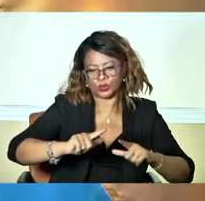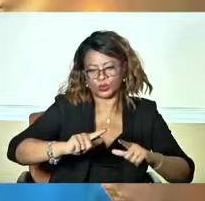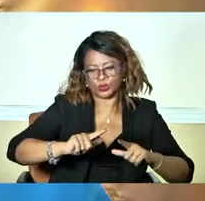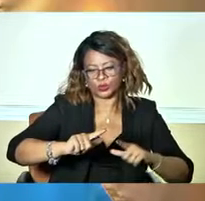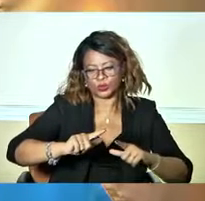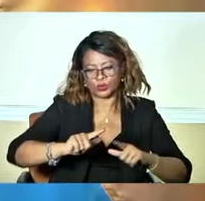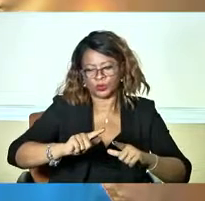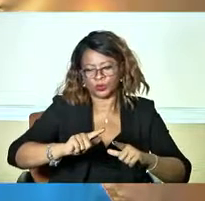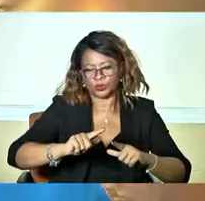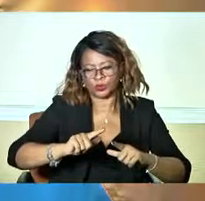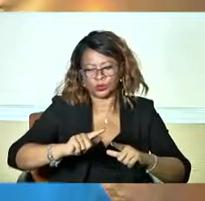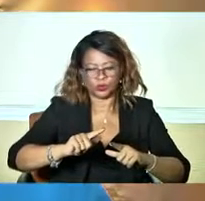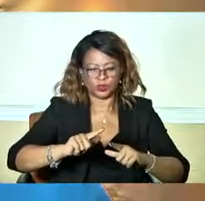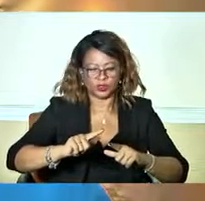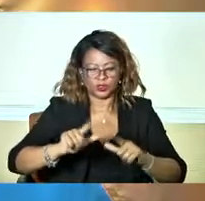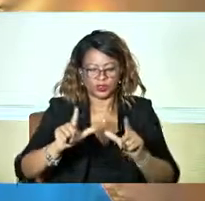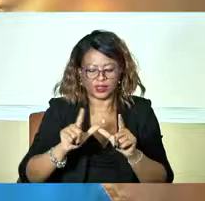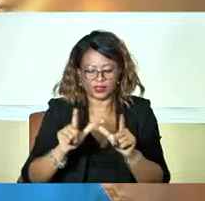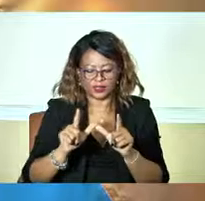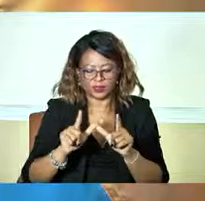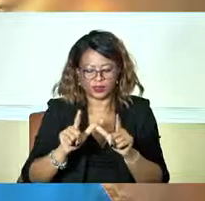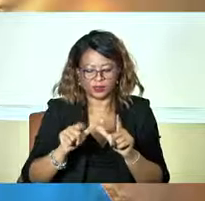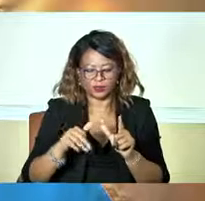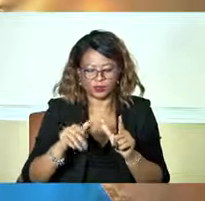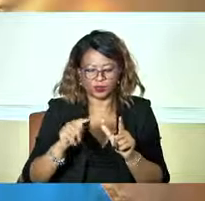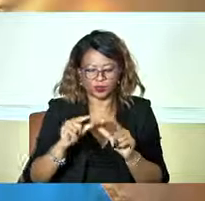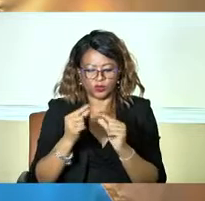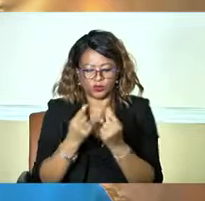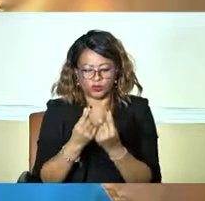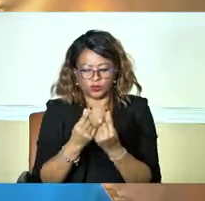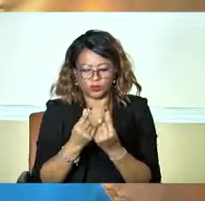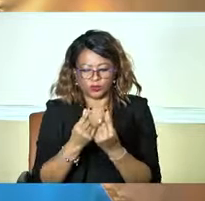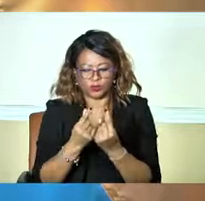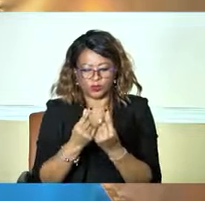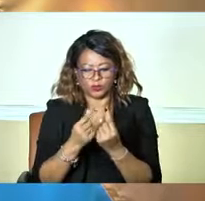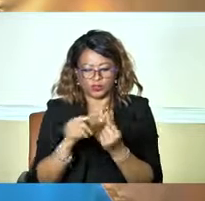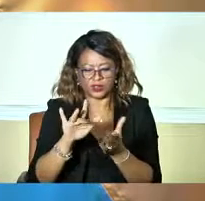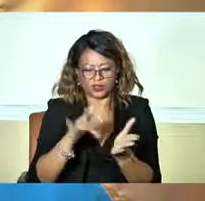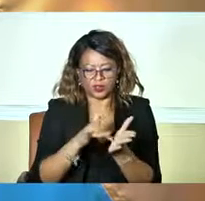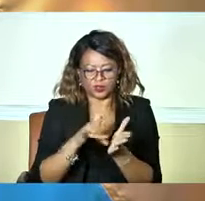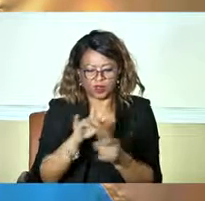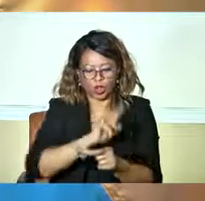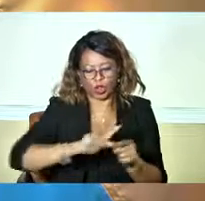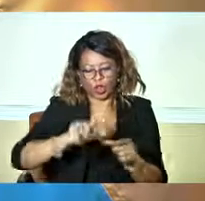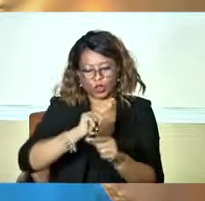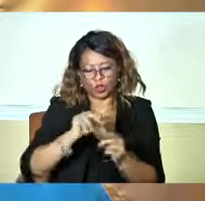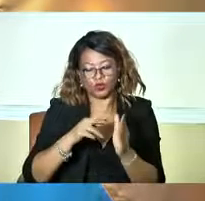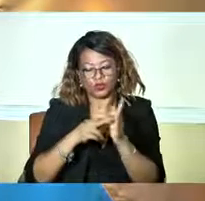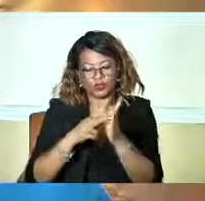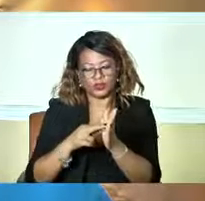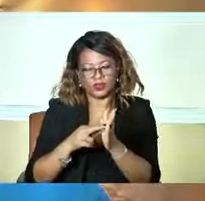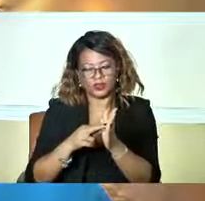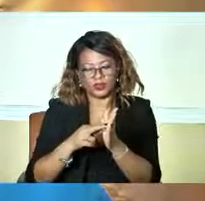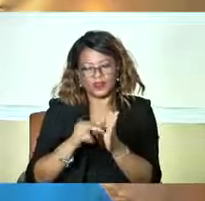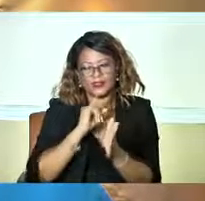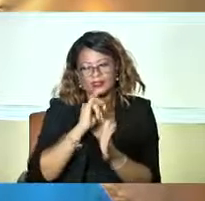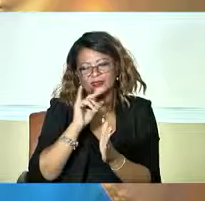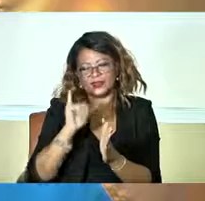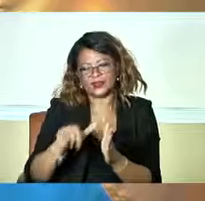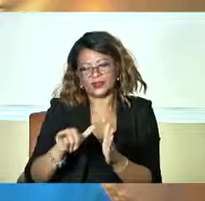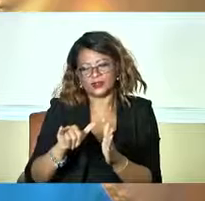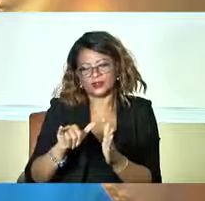current Grand Bahama Port Authority licensees, port group representatives, and central or local government representatives. Is this